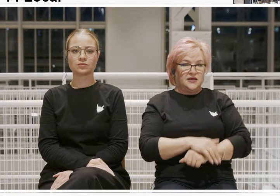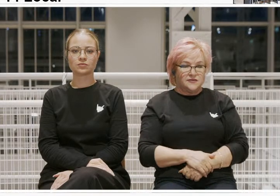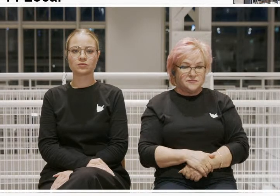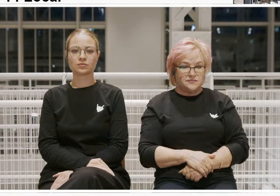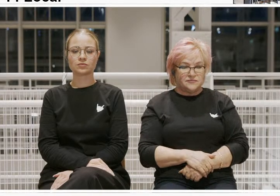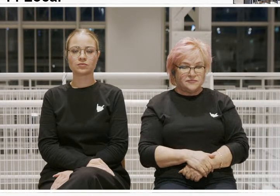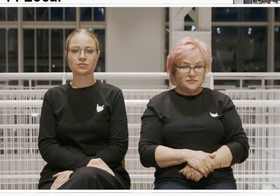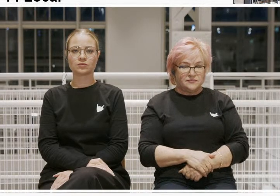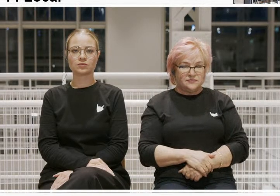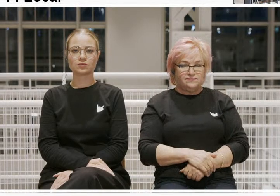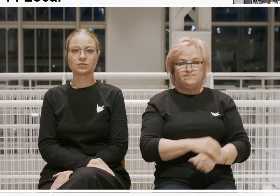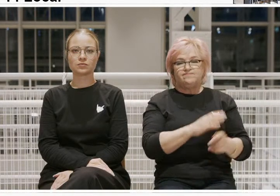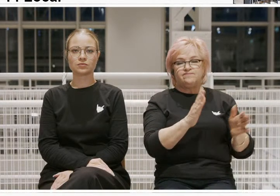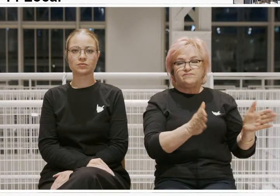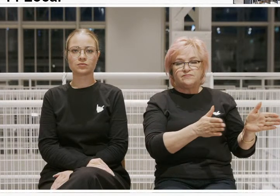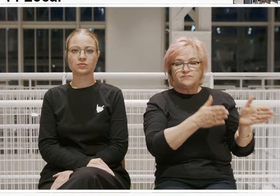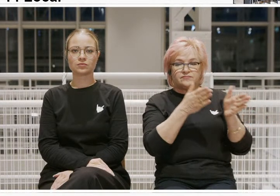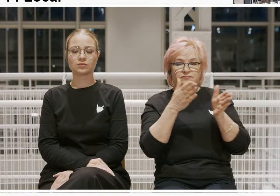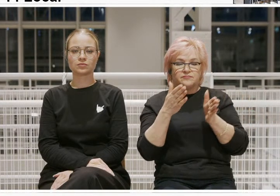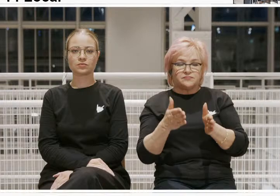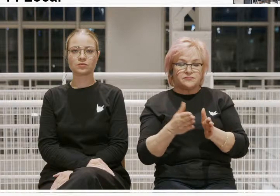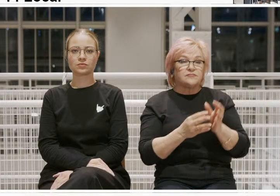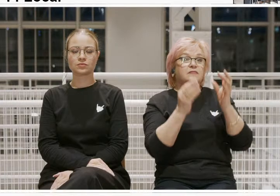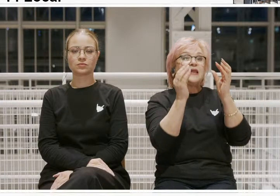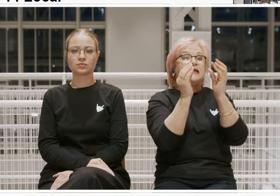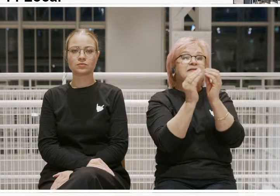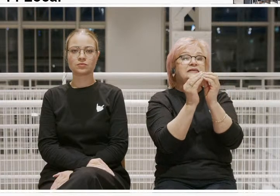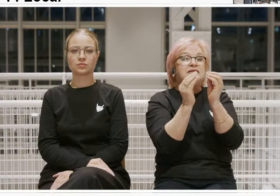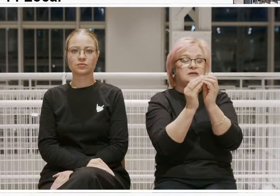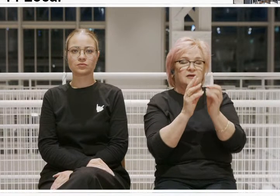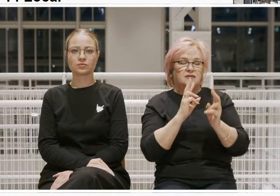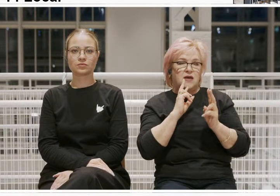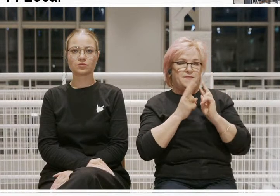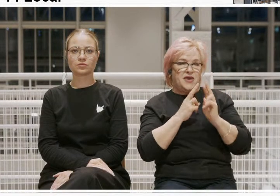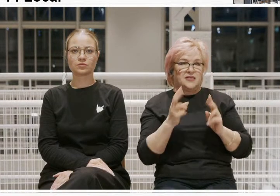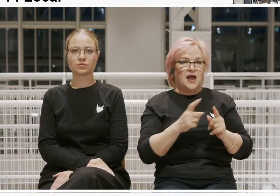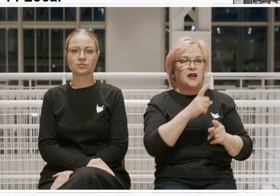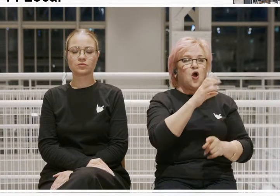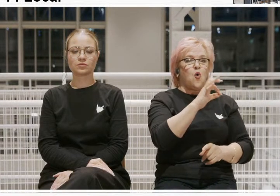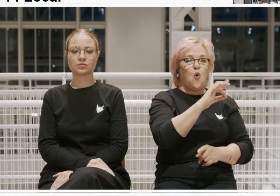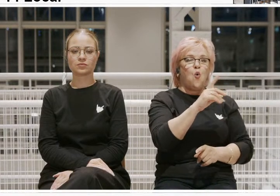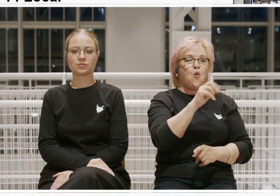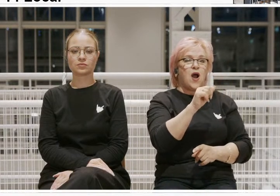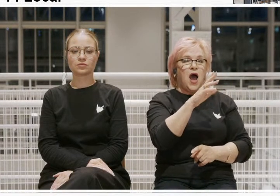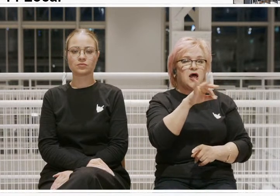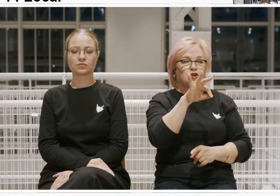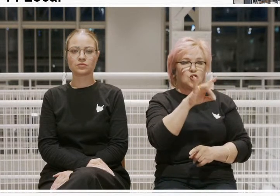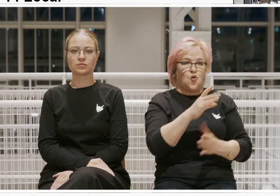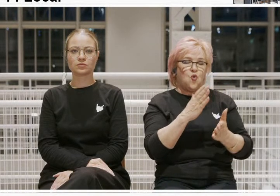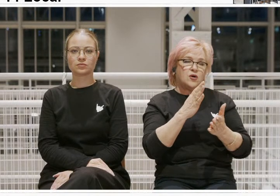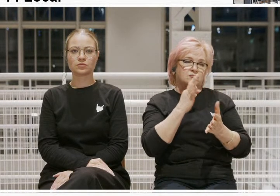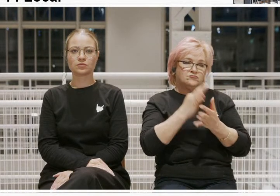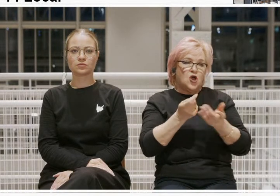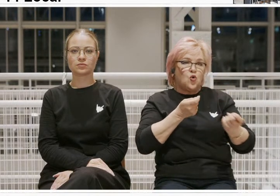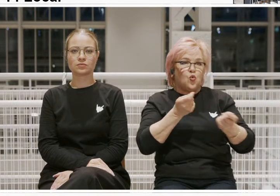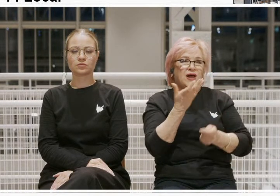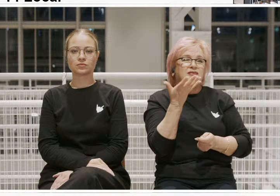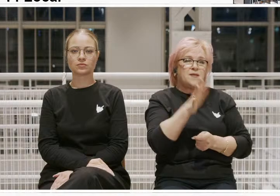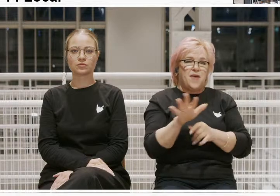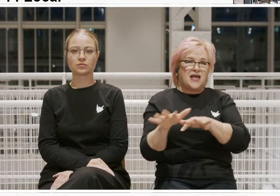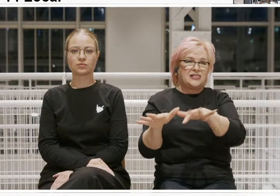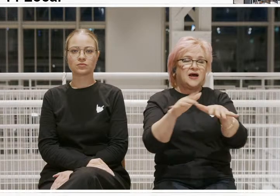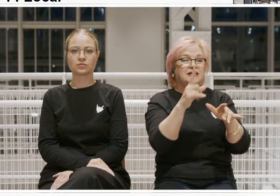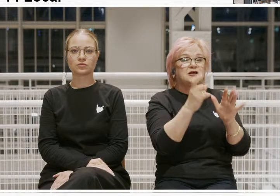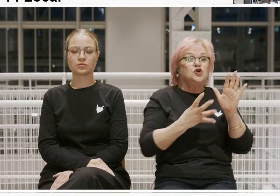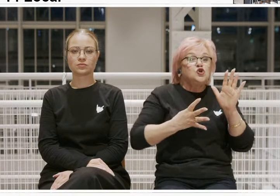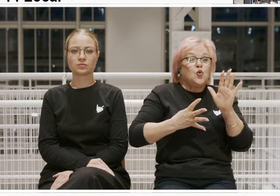So the 10th Istanbul Biennial, curated by Hu Hanru, took place in 5 venues with the participation of